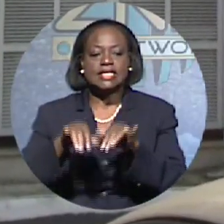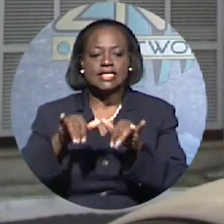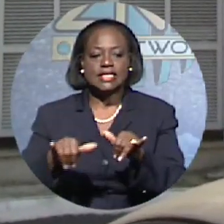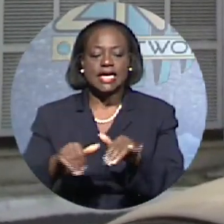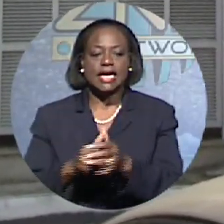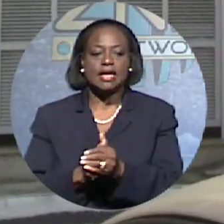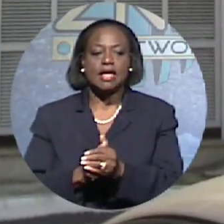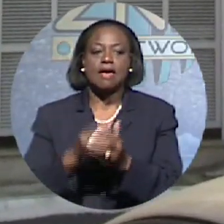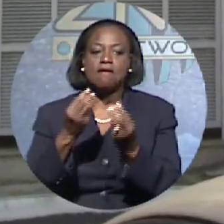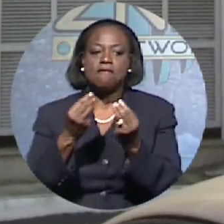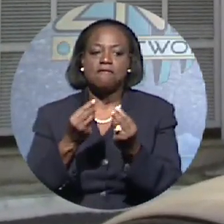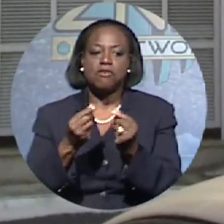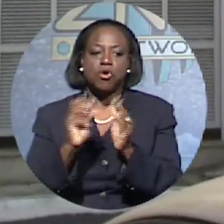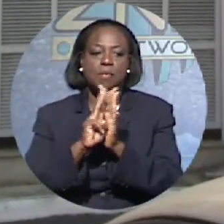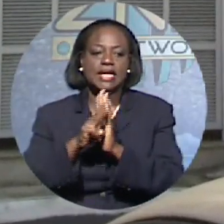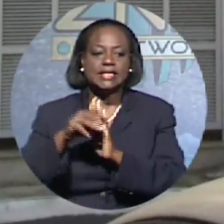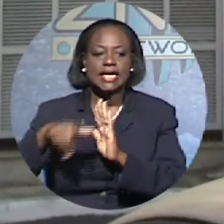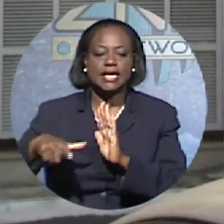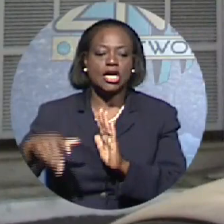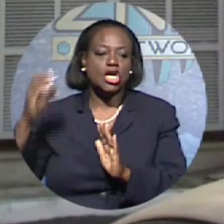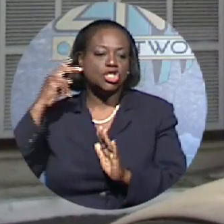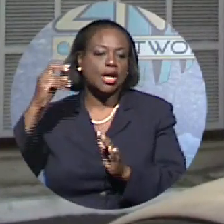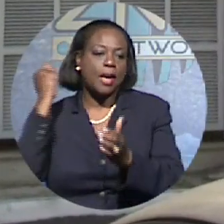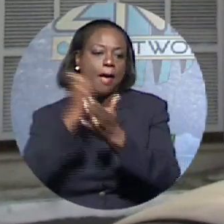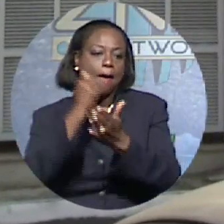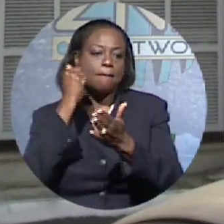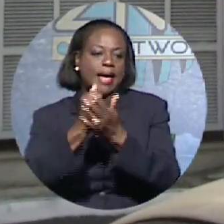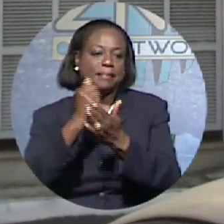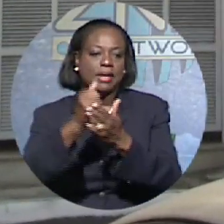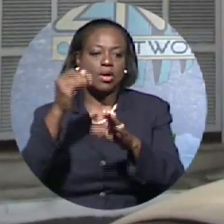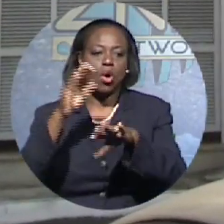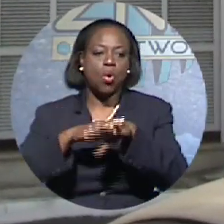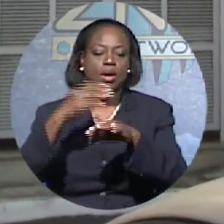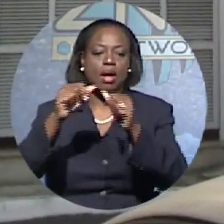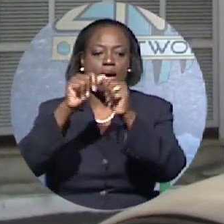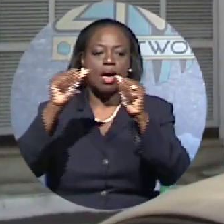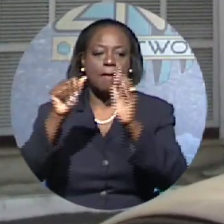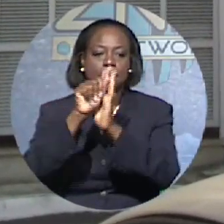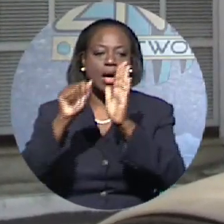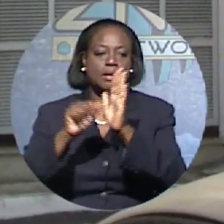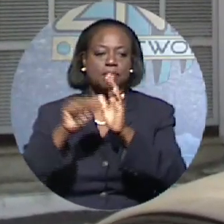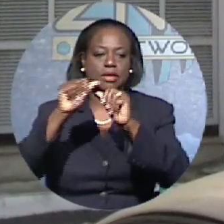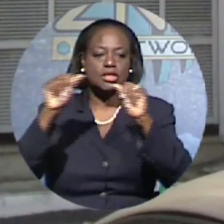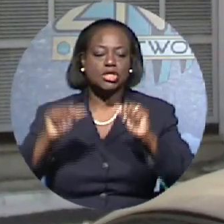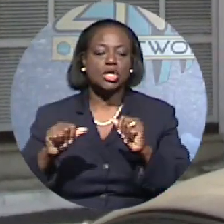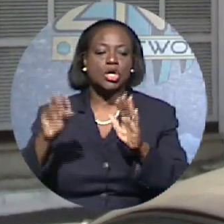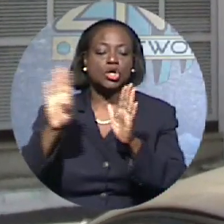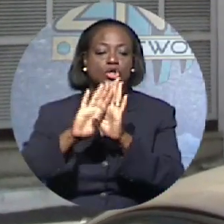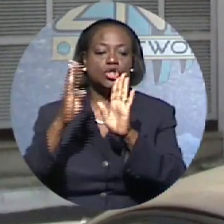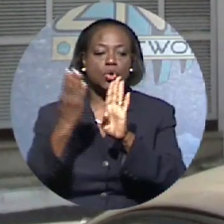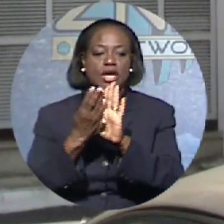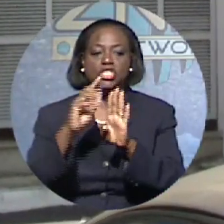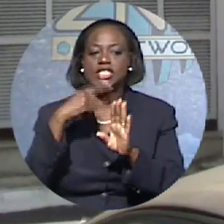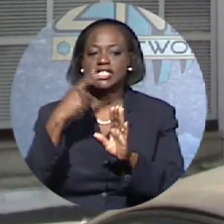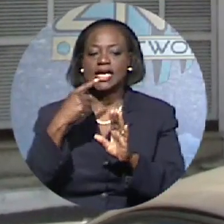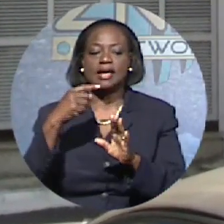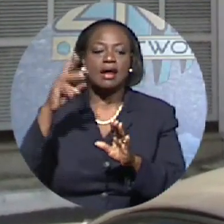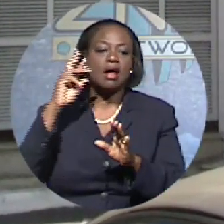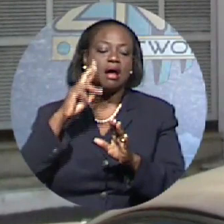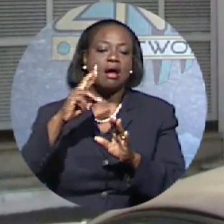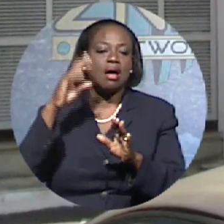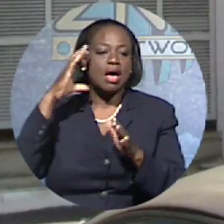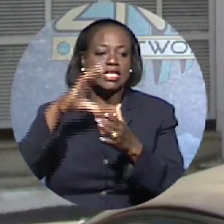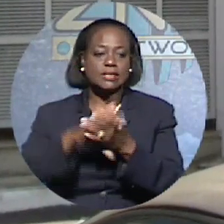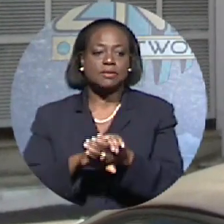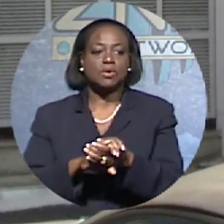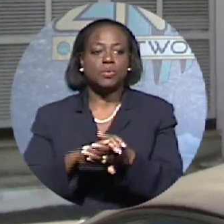heard banging on her apartment door and a Chinese national told her husband had been injured. She said she immediately instructed the man not to